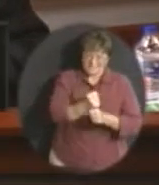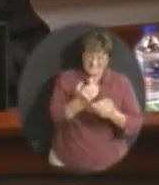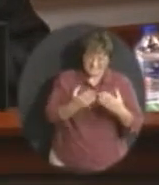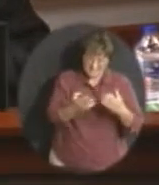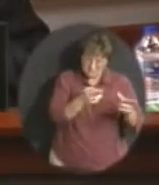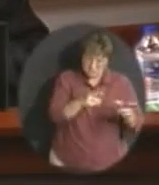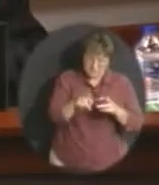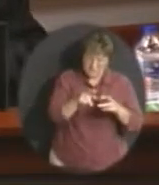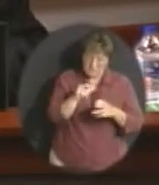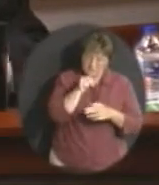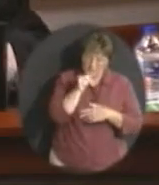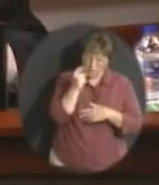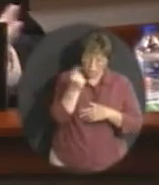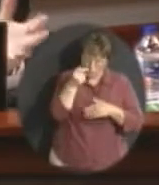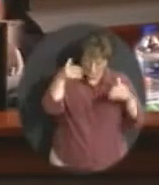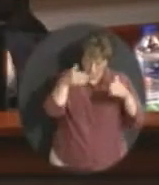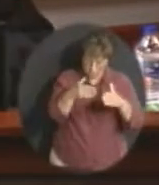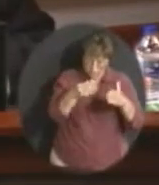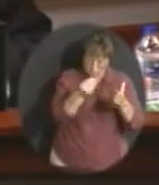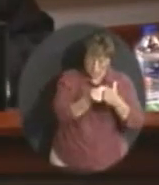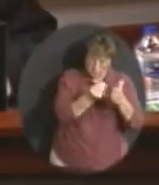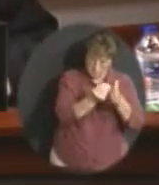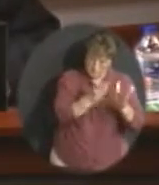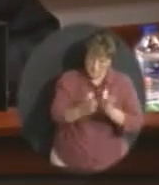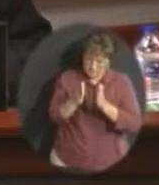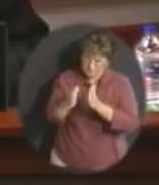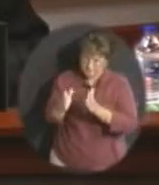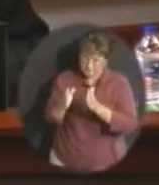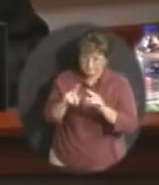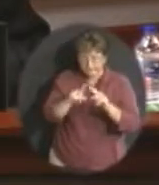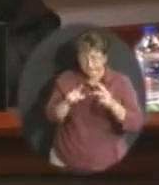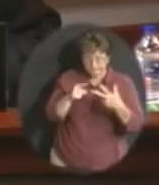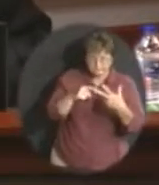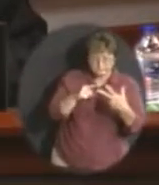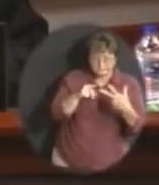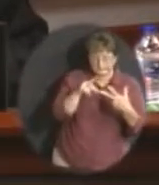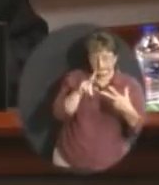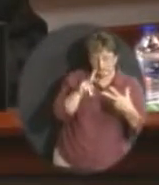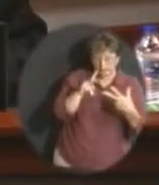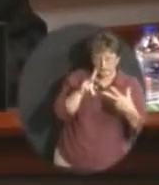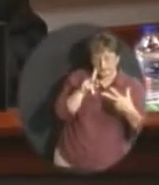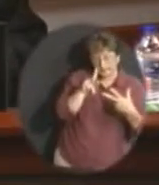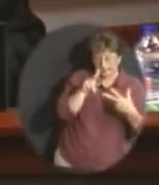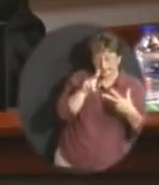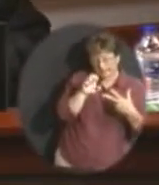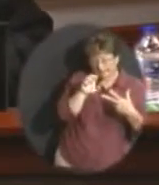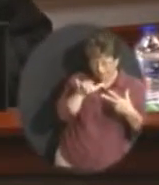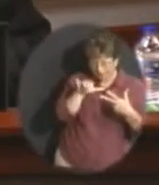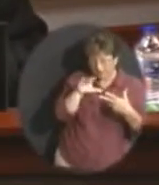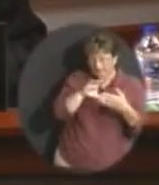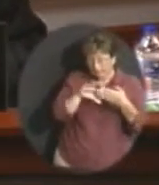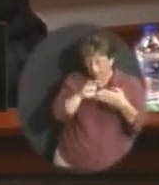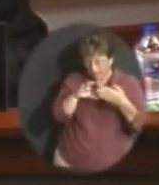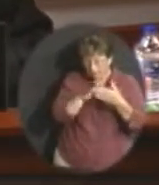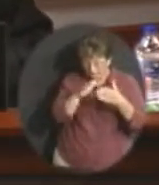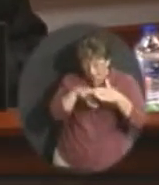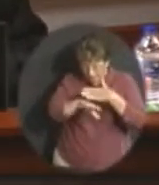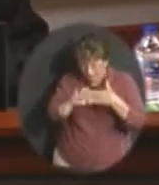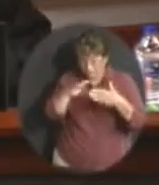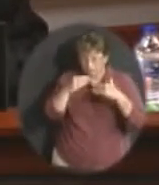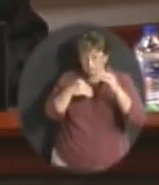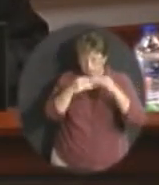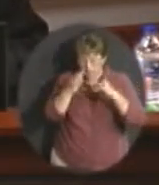and change in P cards and a lot of those things, but we're dealing with those issues to help parents be ready for school, dealing with